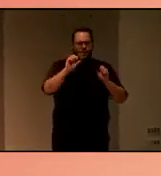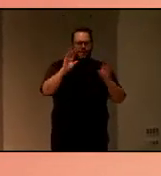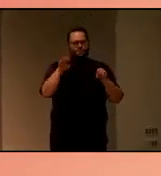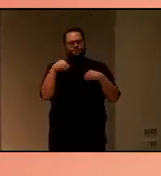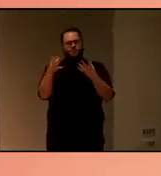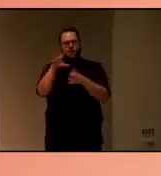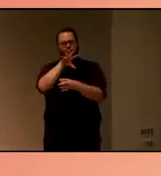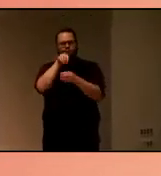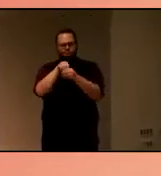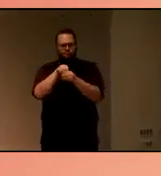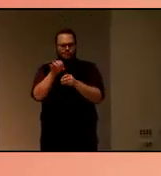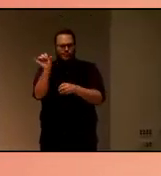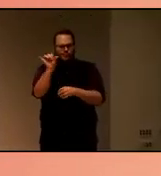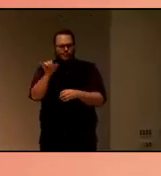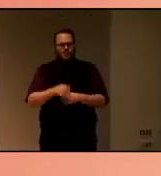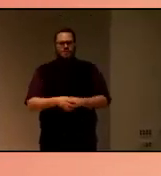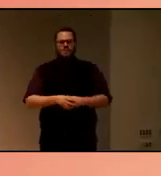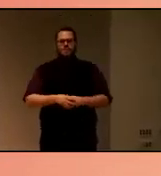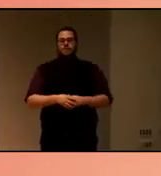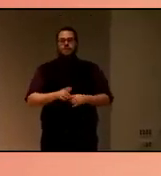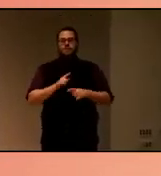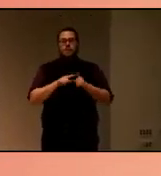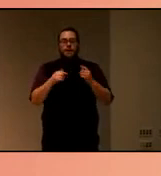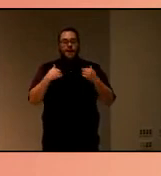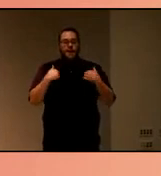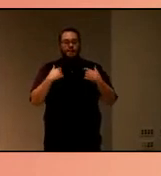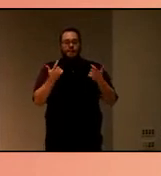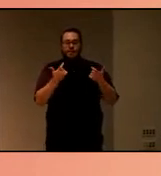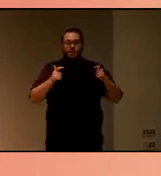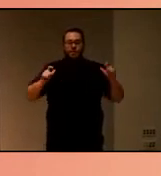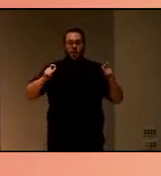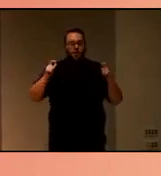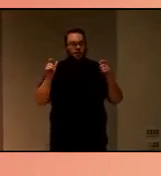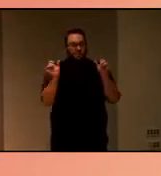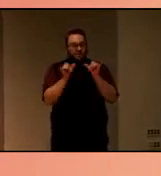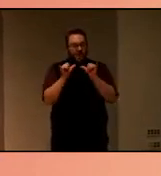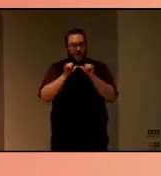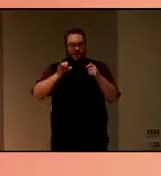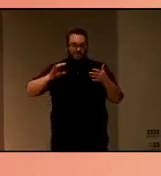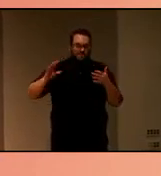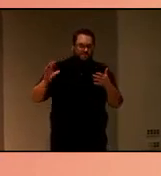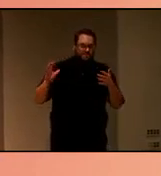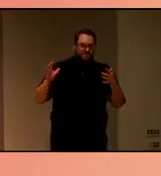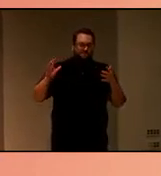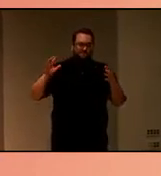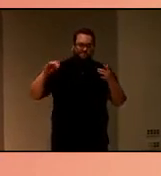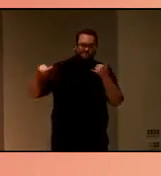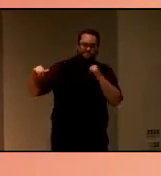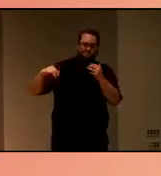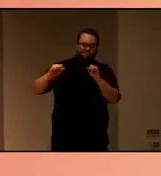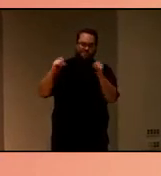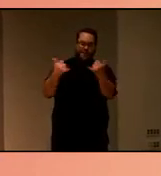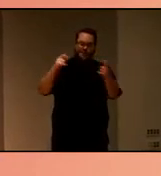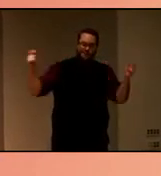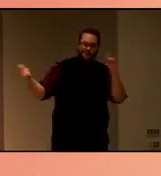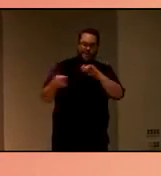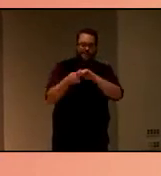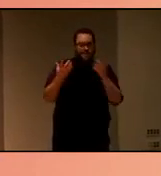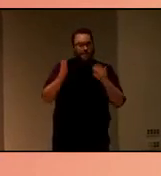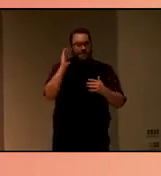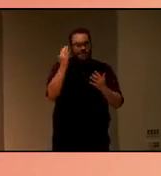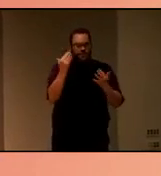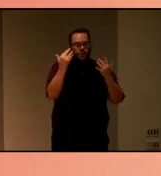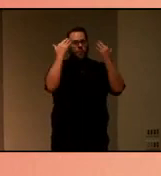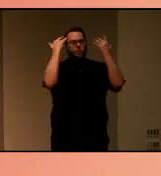this. But trying to have large-scale societal change can seem overwhelming. But there was actually this study